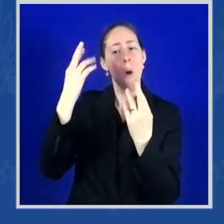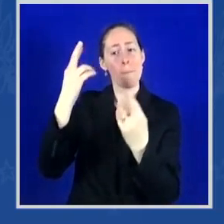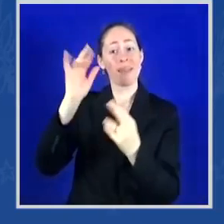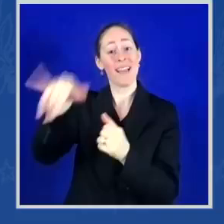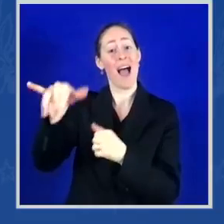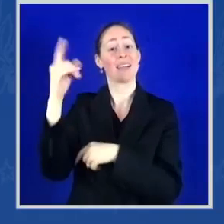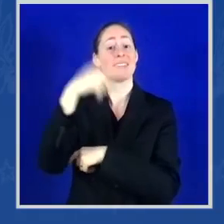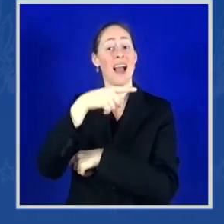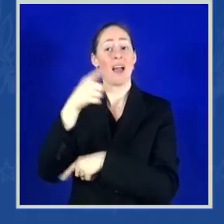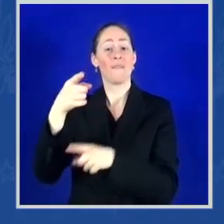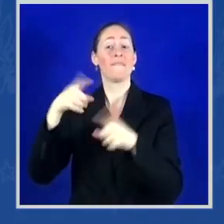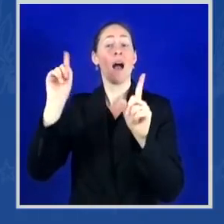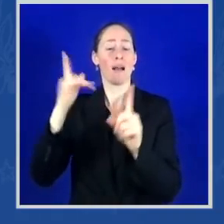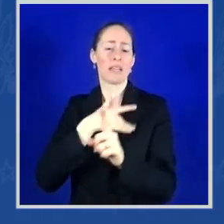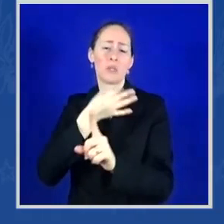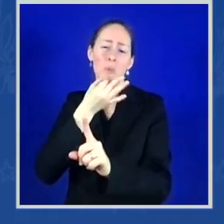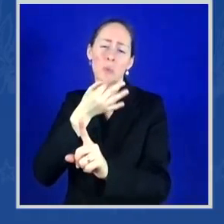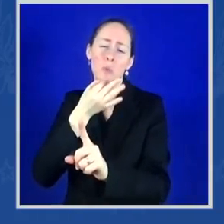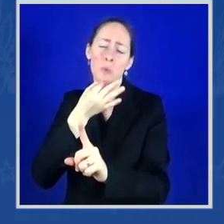the pain,